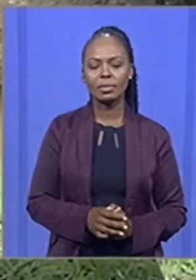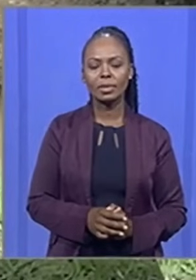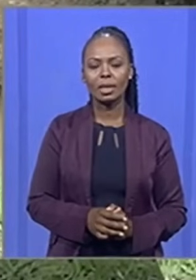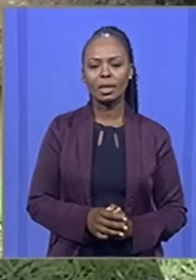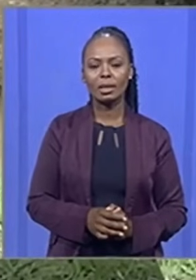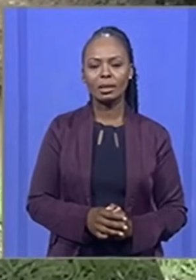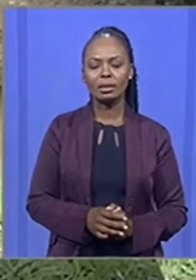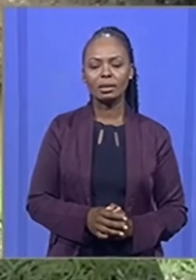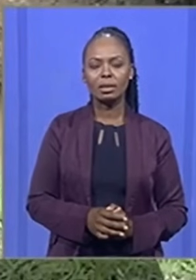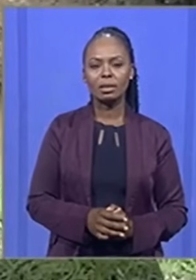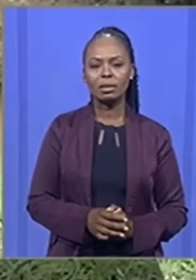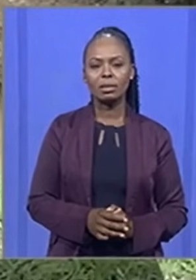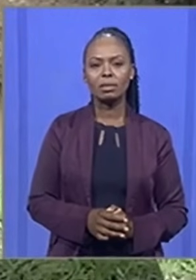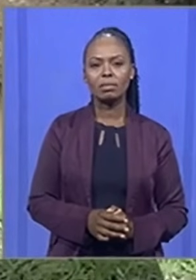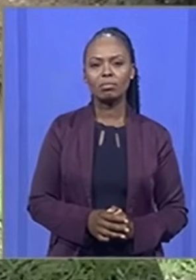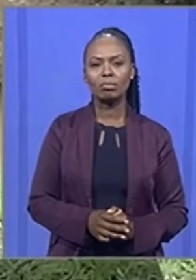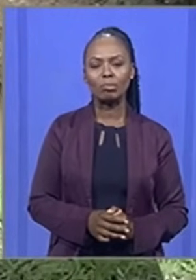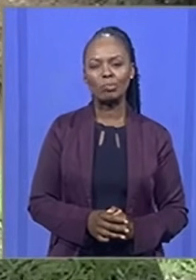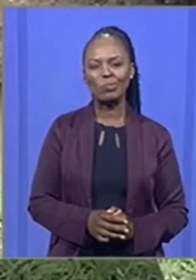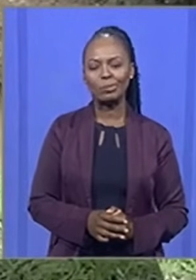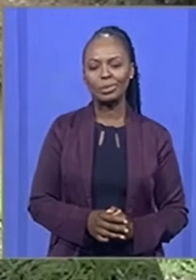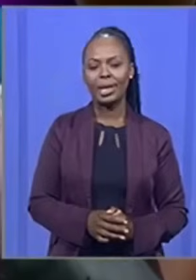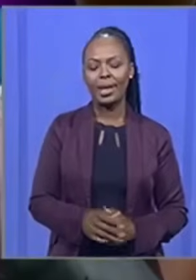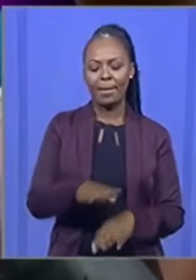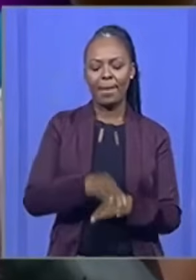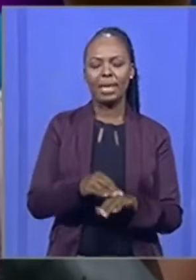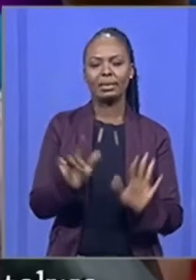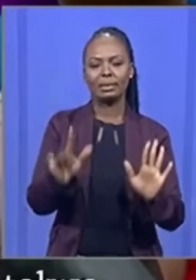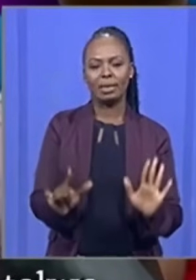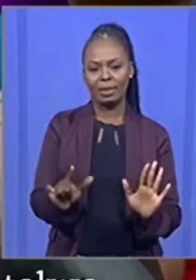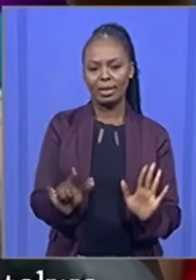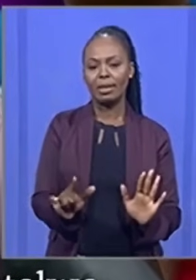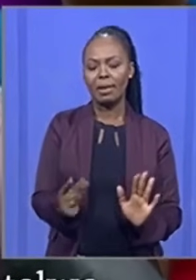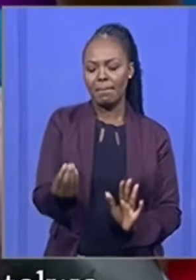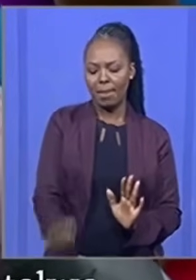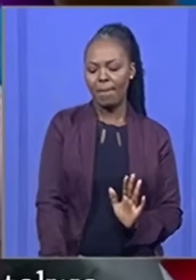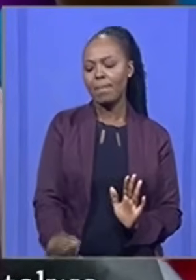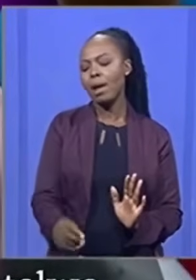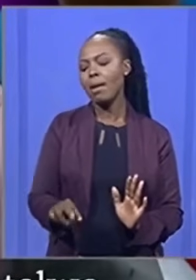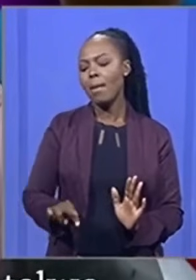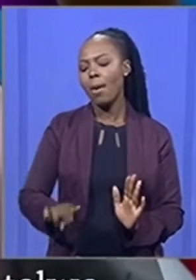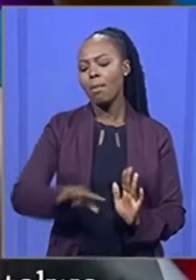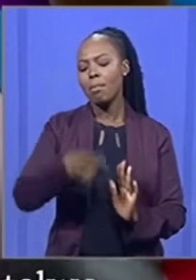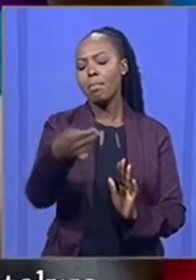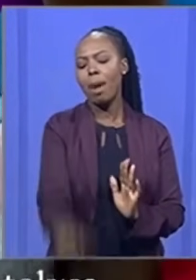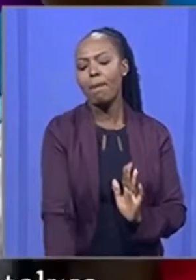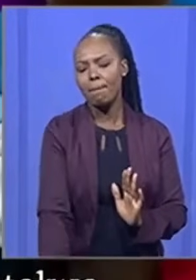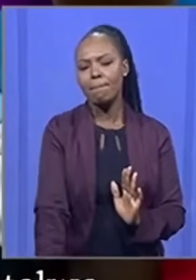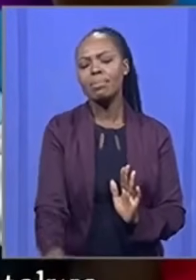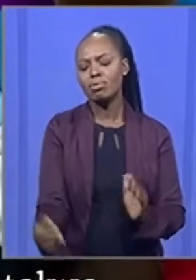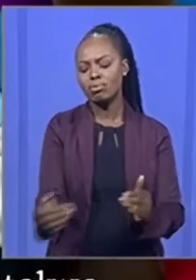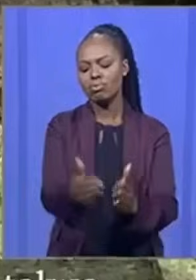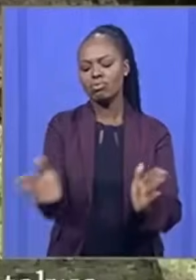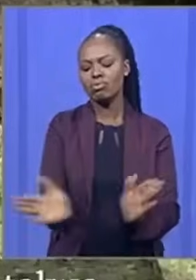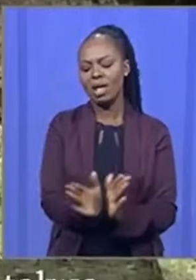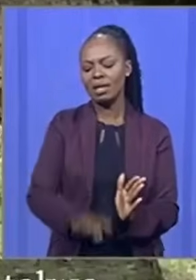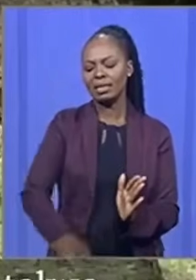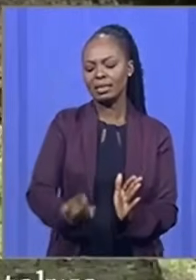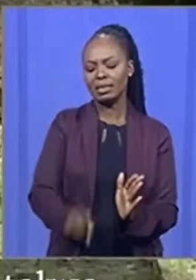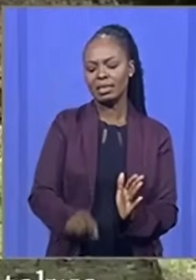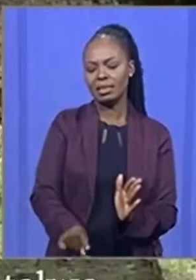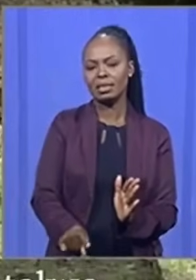Matsatsi a phomolo a moshanyana enwa ya dilemo tse supileng a ile a kgutsufala ha ne a wela ka hara mokoti mme a hlokahala. Ba lelapa ba re ba